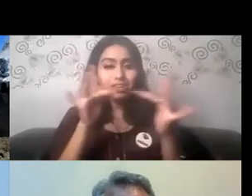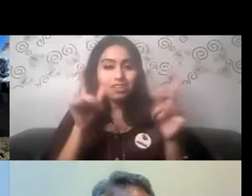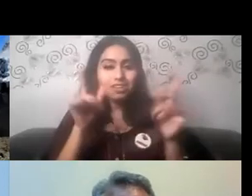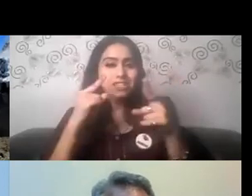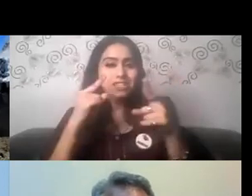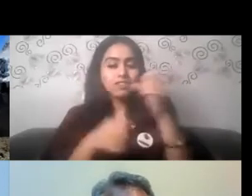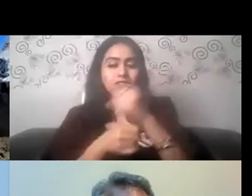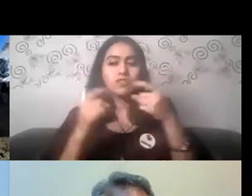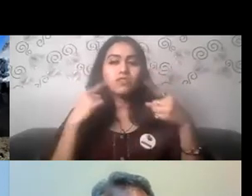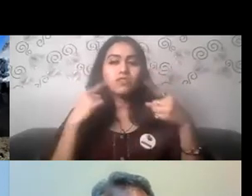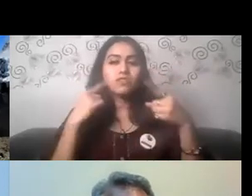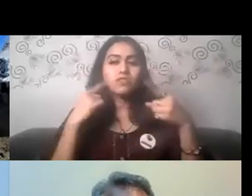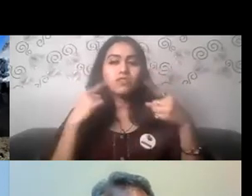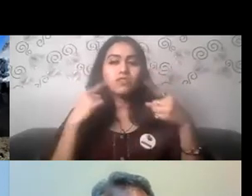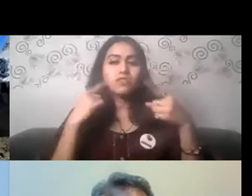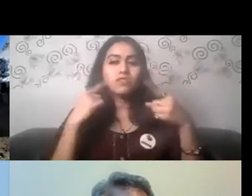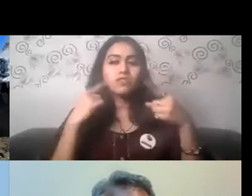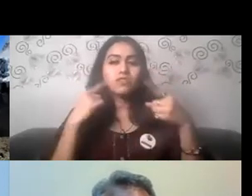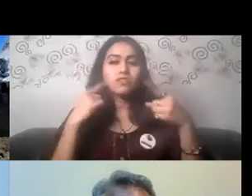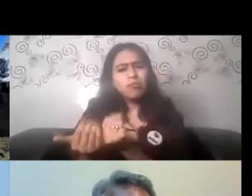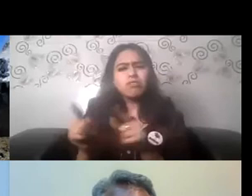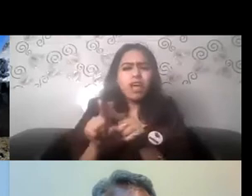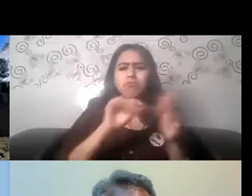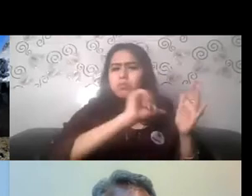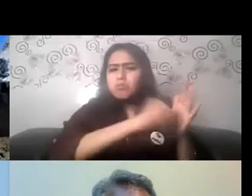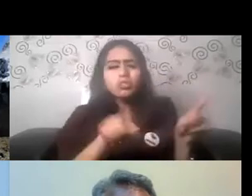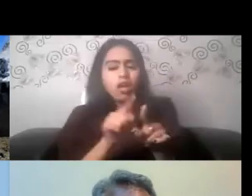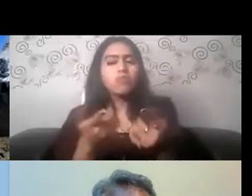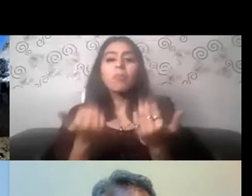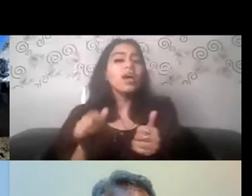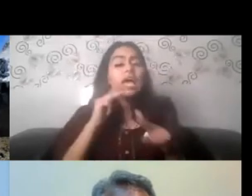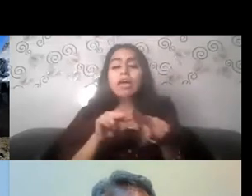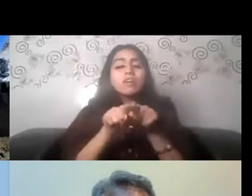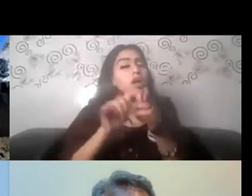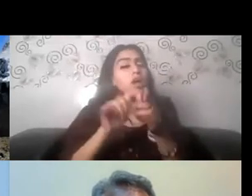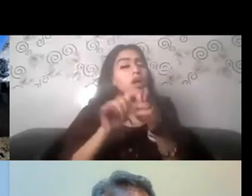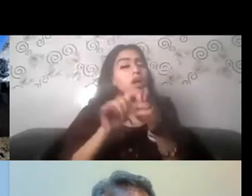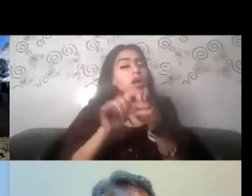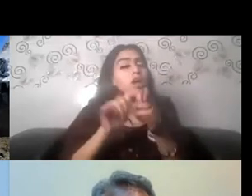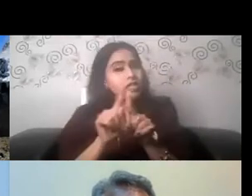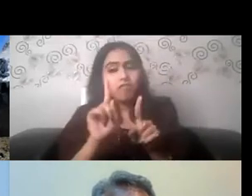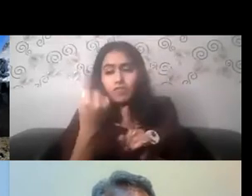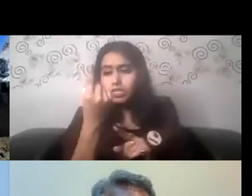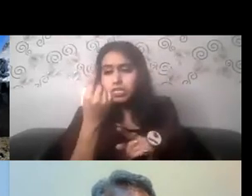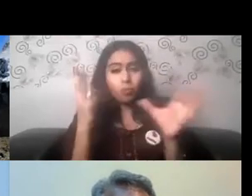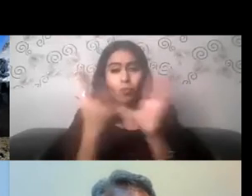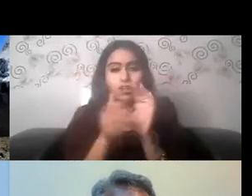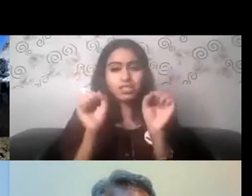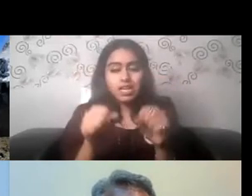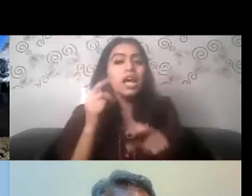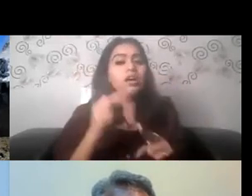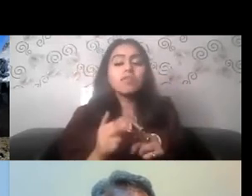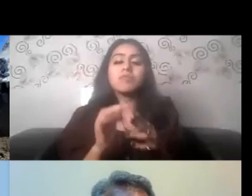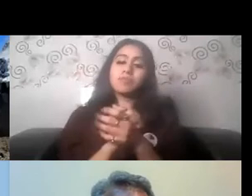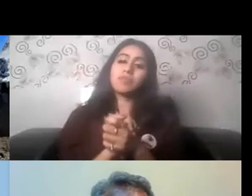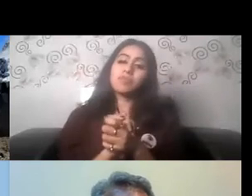strongly, Ability Net, is that mobile. We're living in a mobile first. Google has